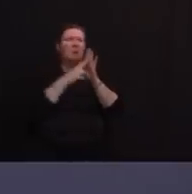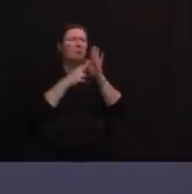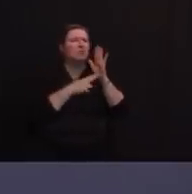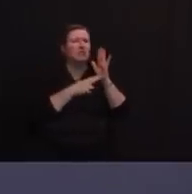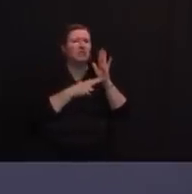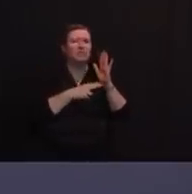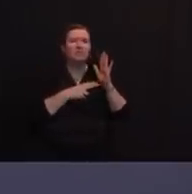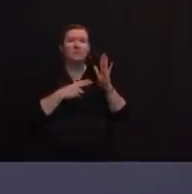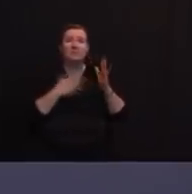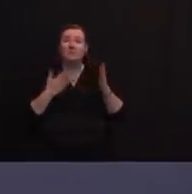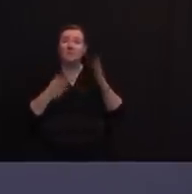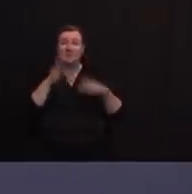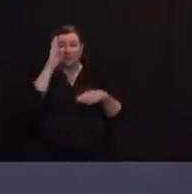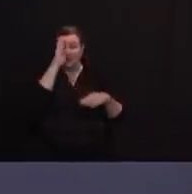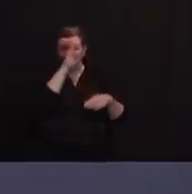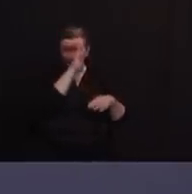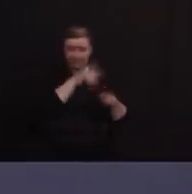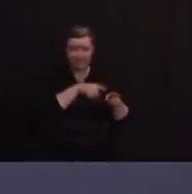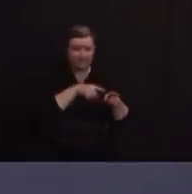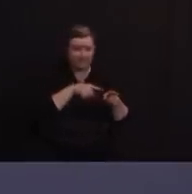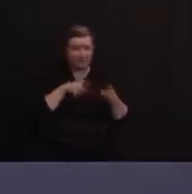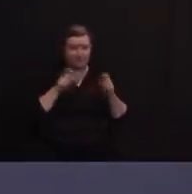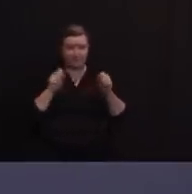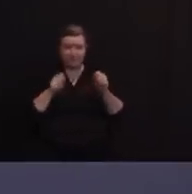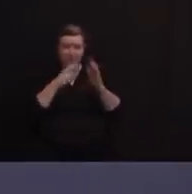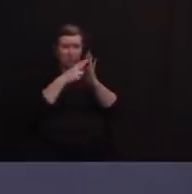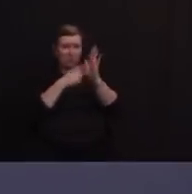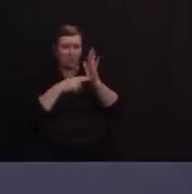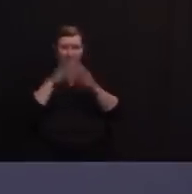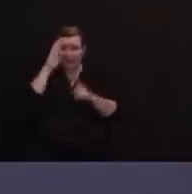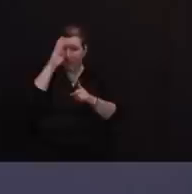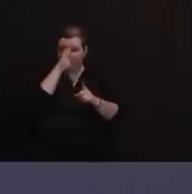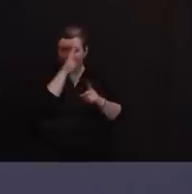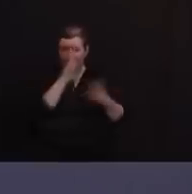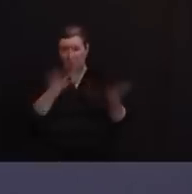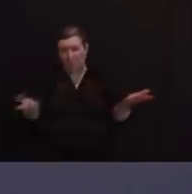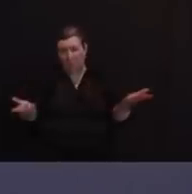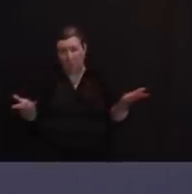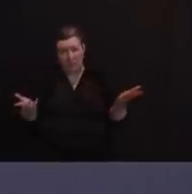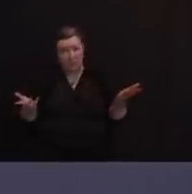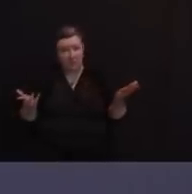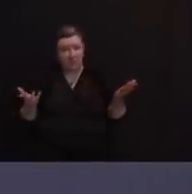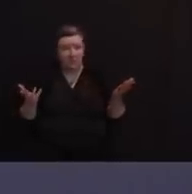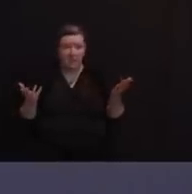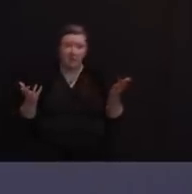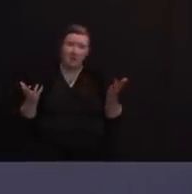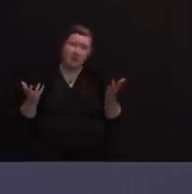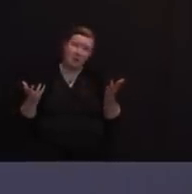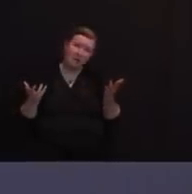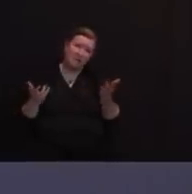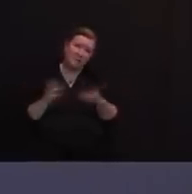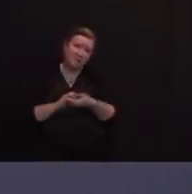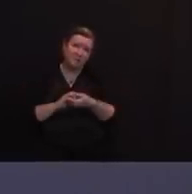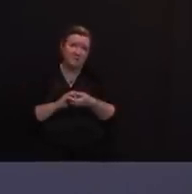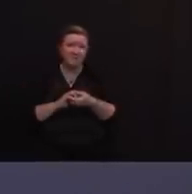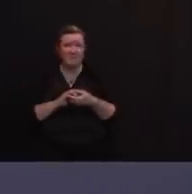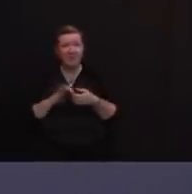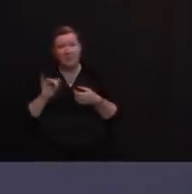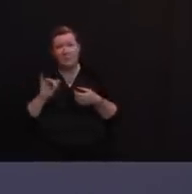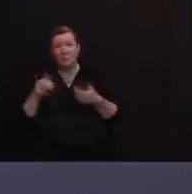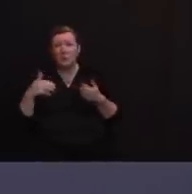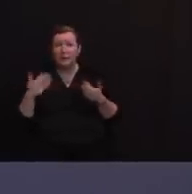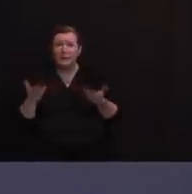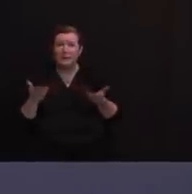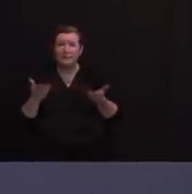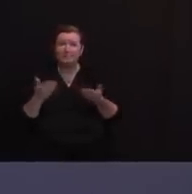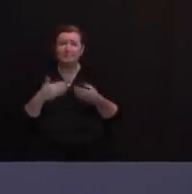there. How confident are we in it? I think we're highly confident. And any comments about the state, about the workforce and or state certification of